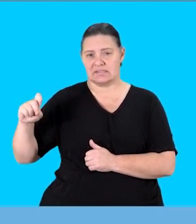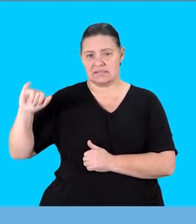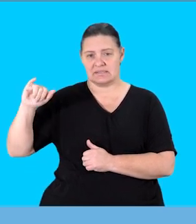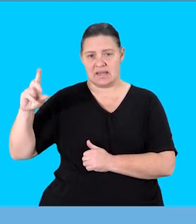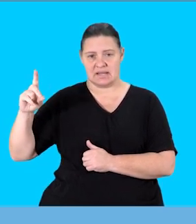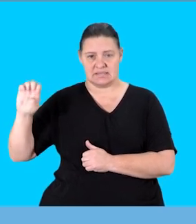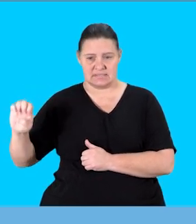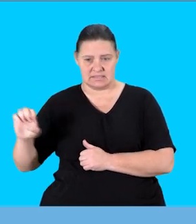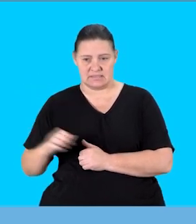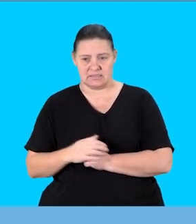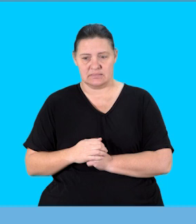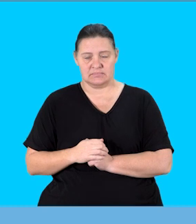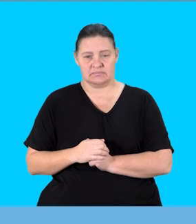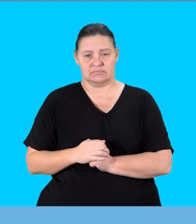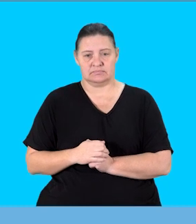oxide,